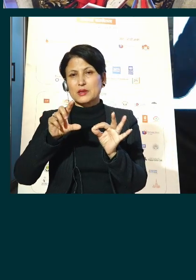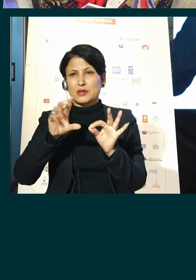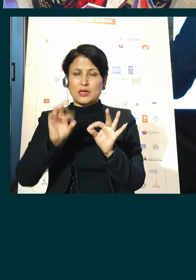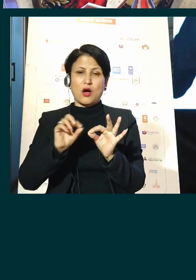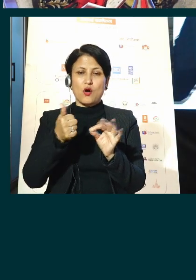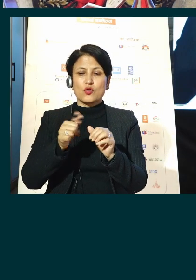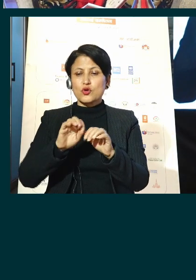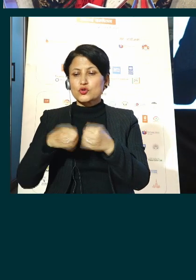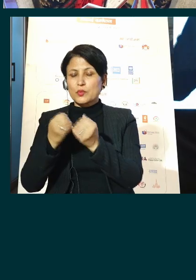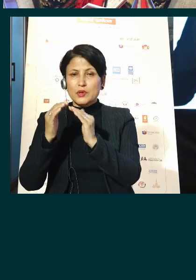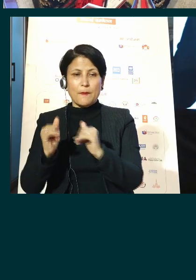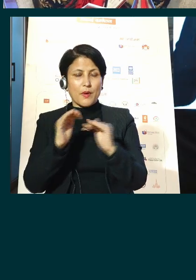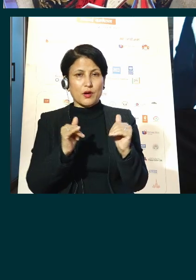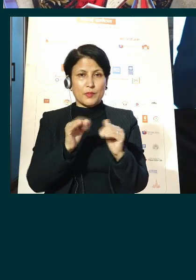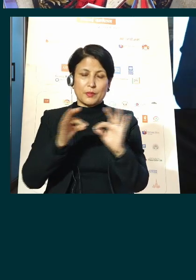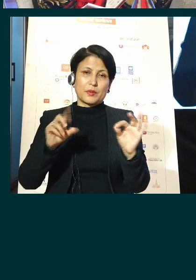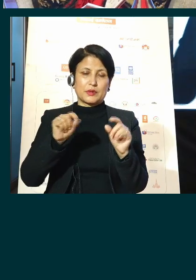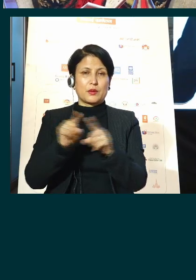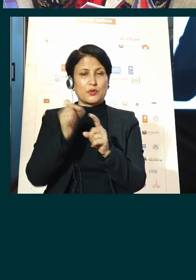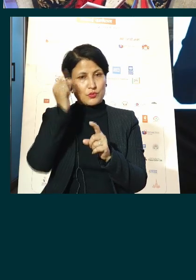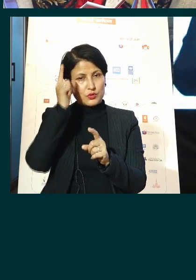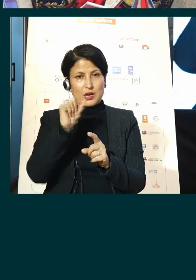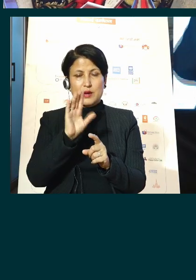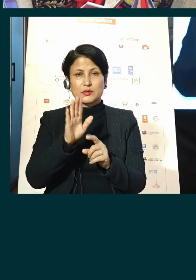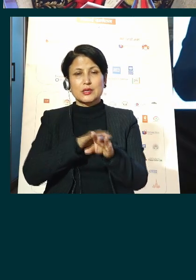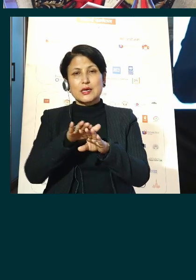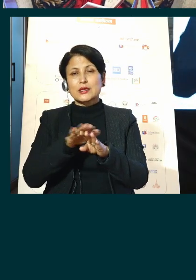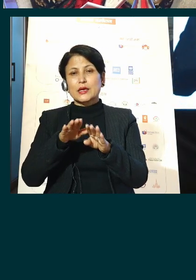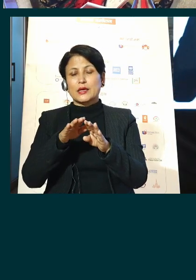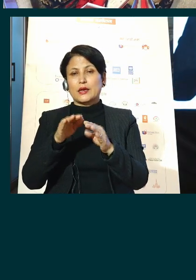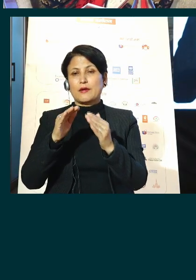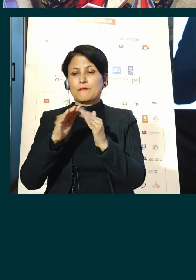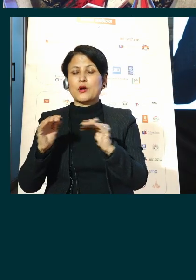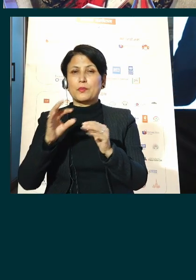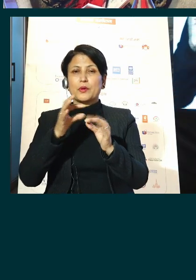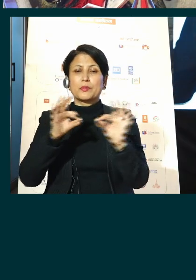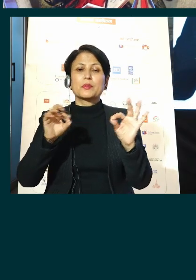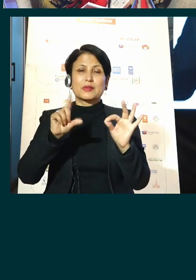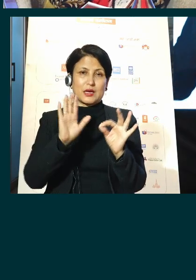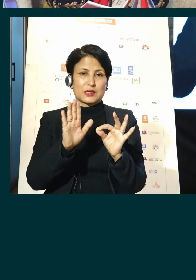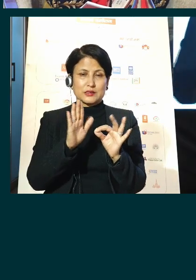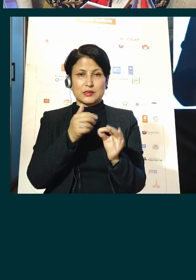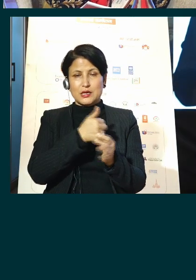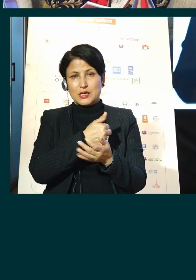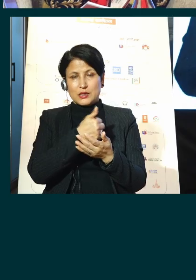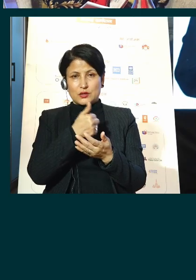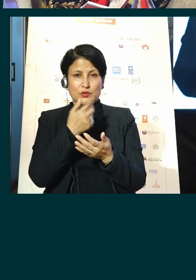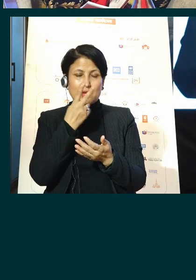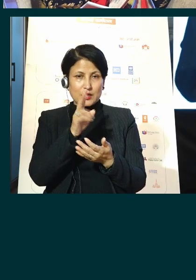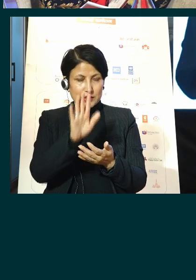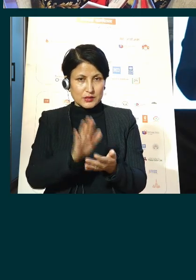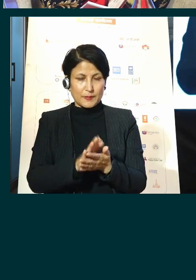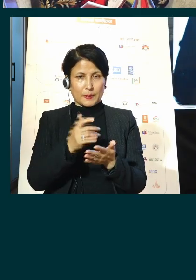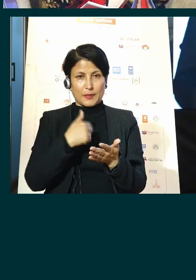so much difference and so much diversity in a really beautiful way. And sometimes, at least for me in the work that I do, and